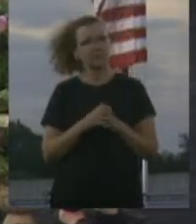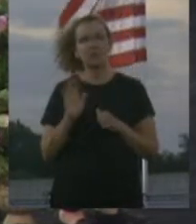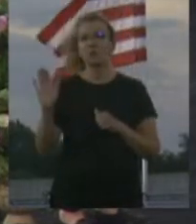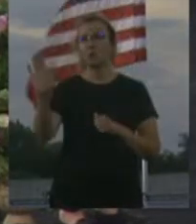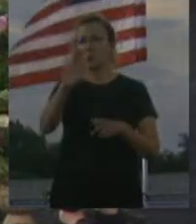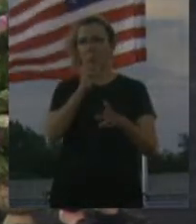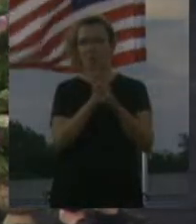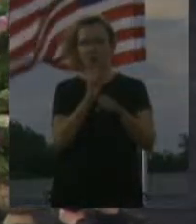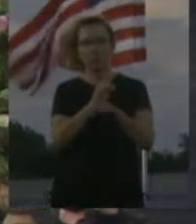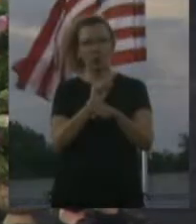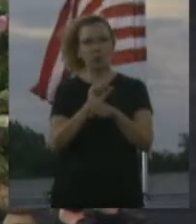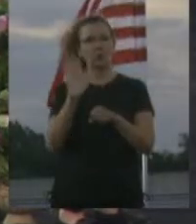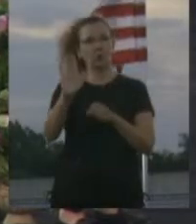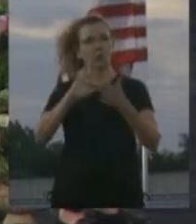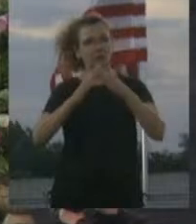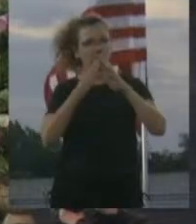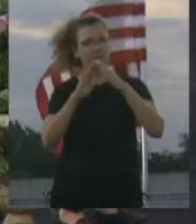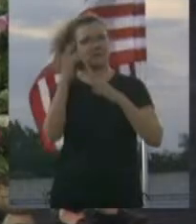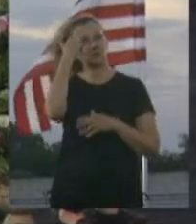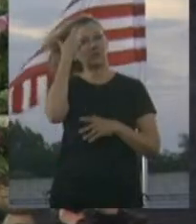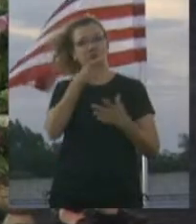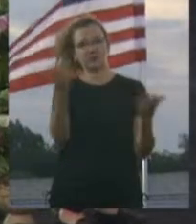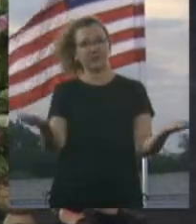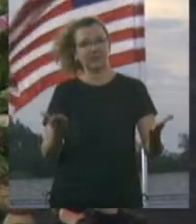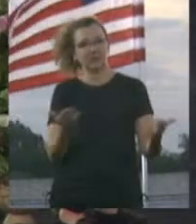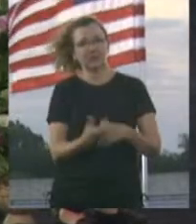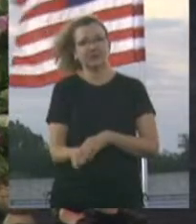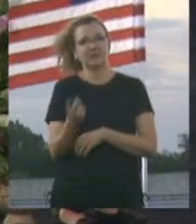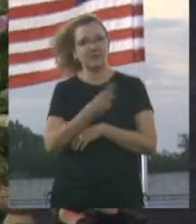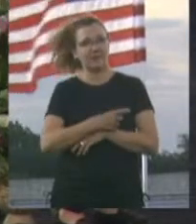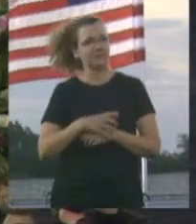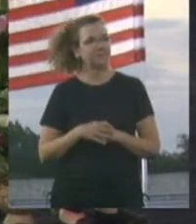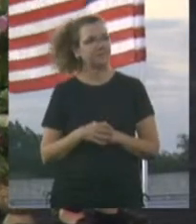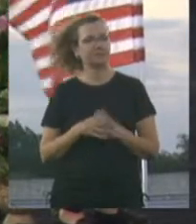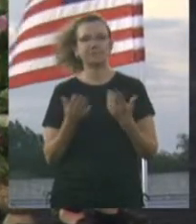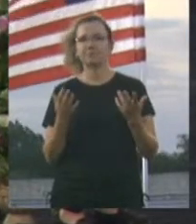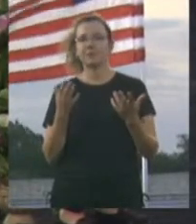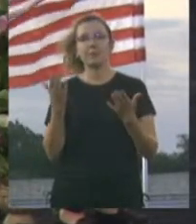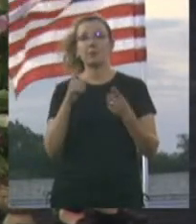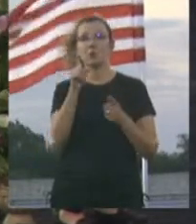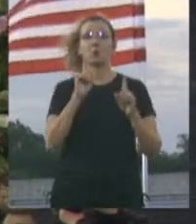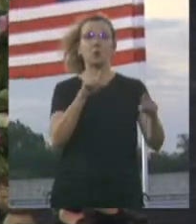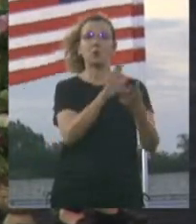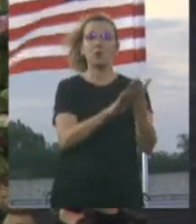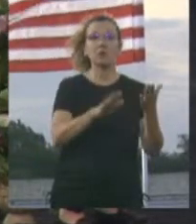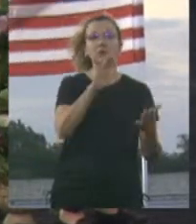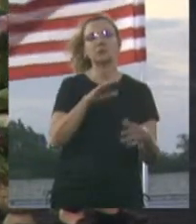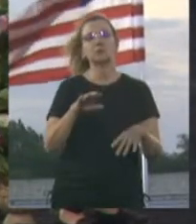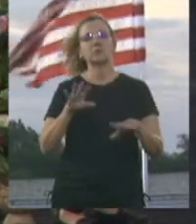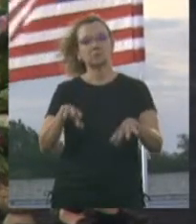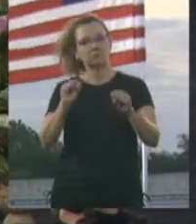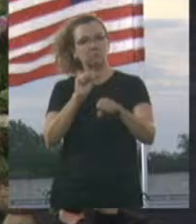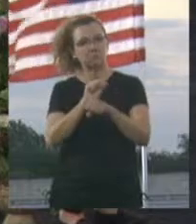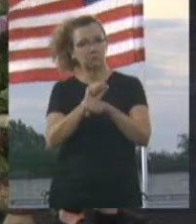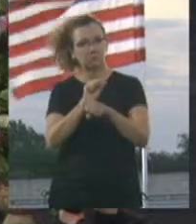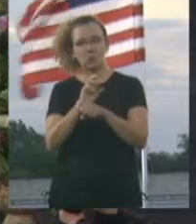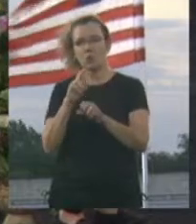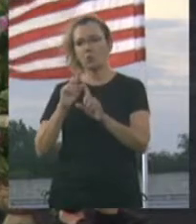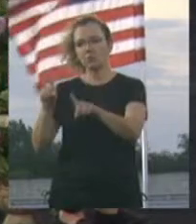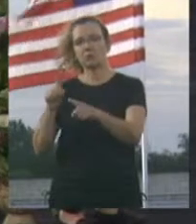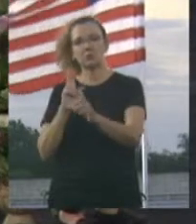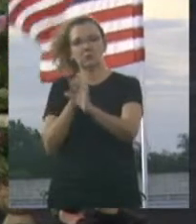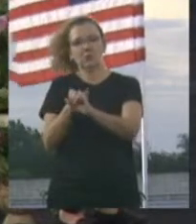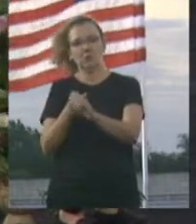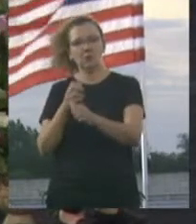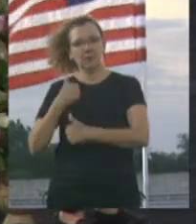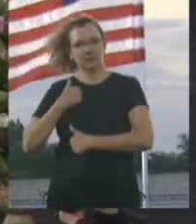work and your commitment are the reason you are here today. Whether you're going to college, picking up a trade, or entering the military, embrace